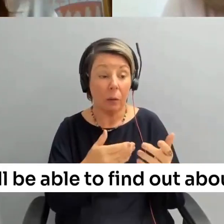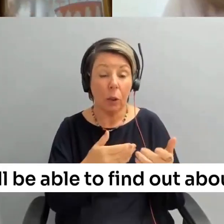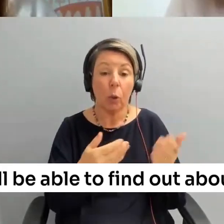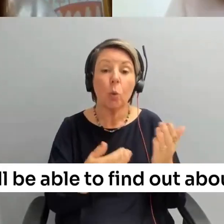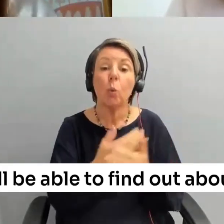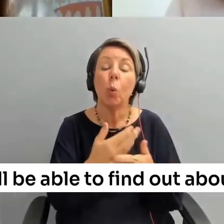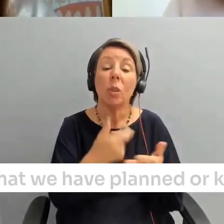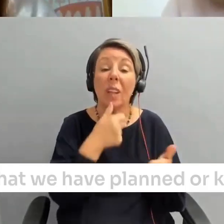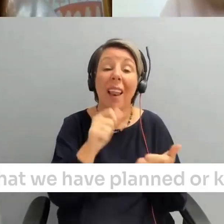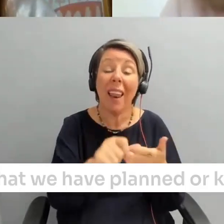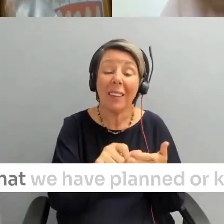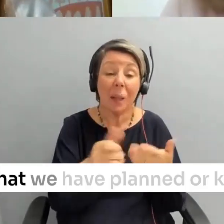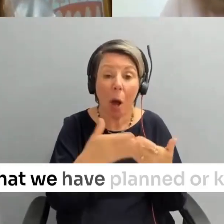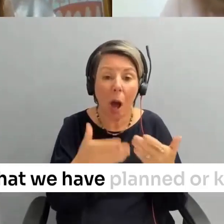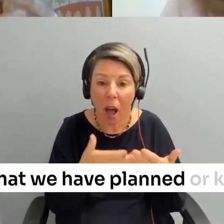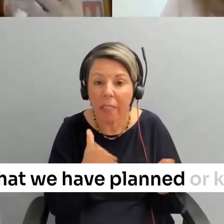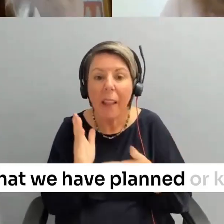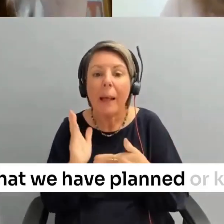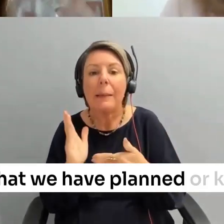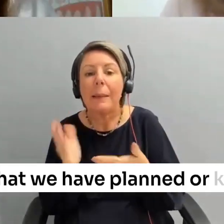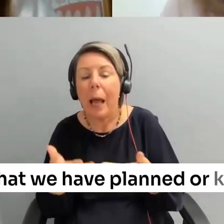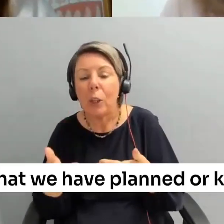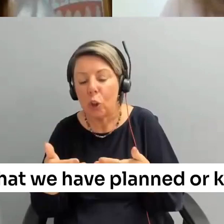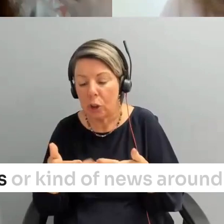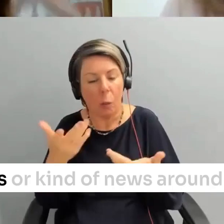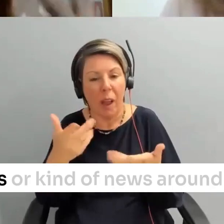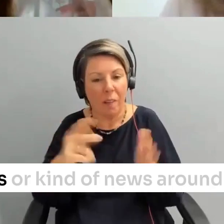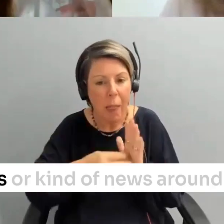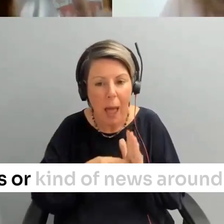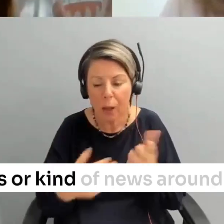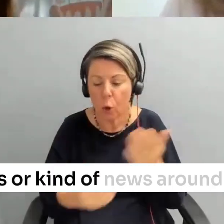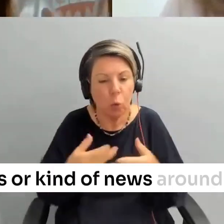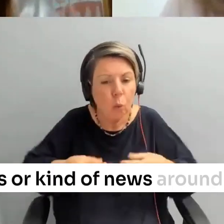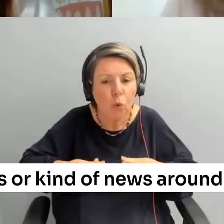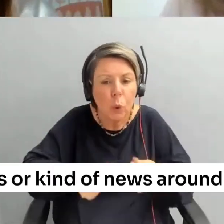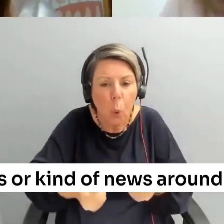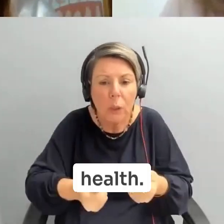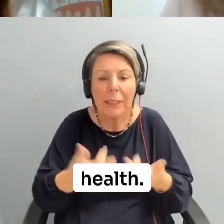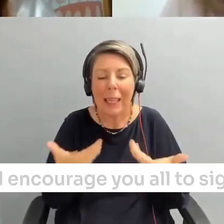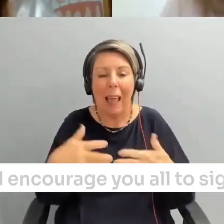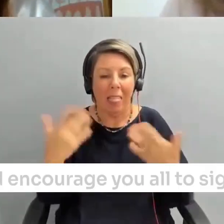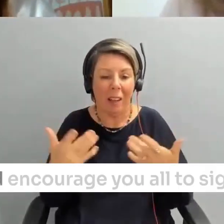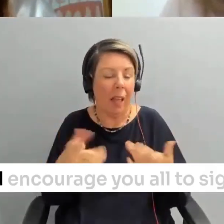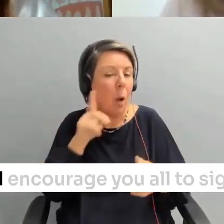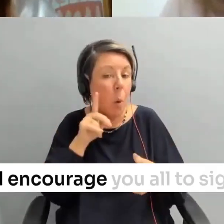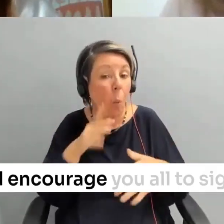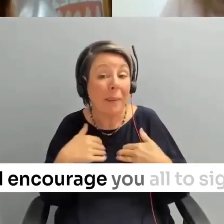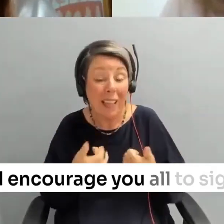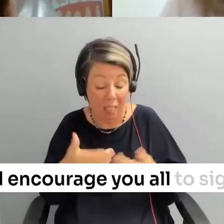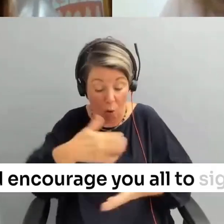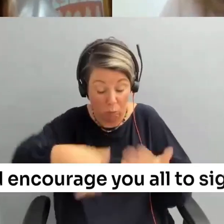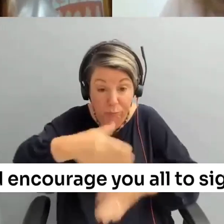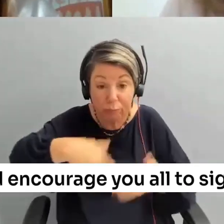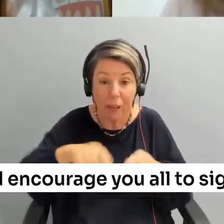about other sessions that we have planned, or kind of new resources or kind of news around women's health. So I'd encourage